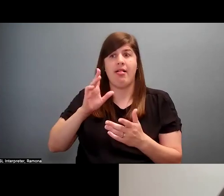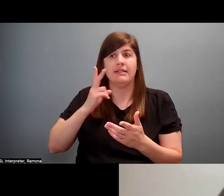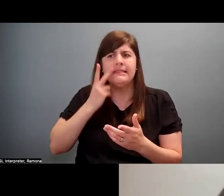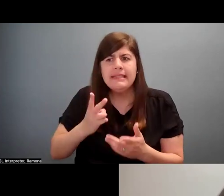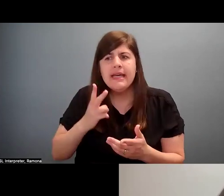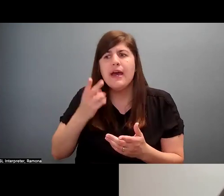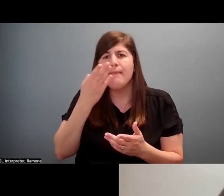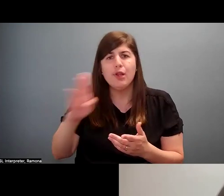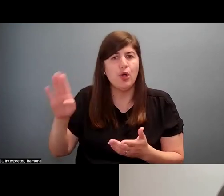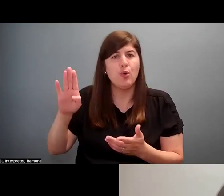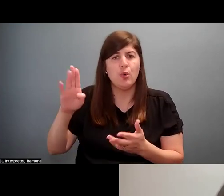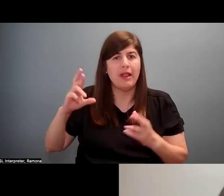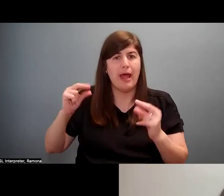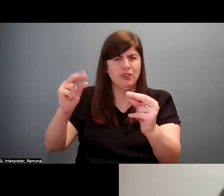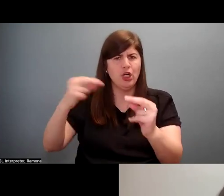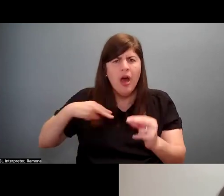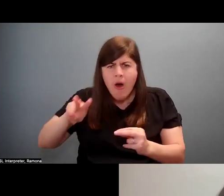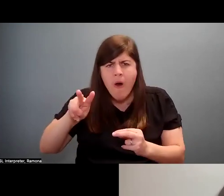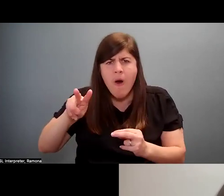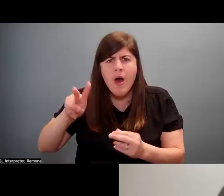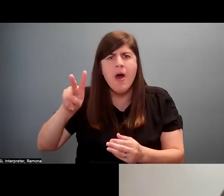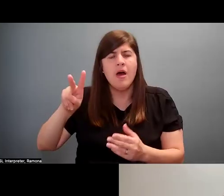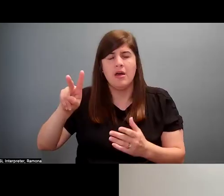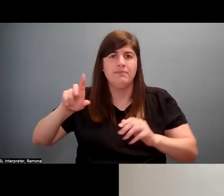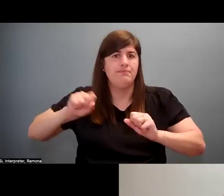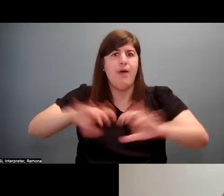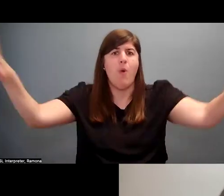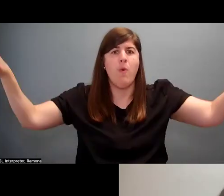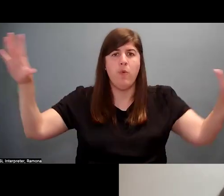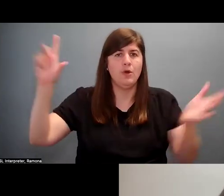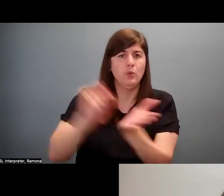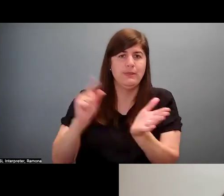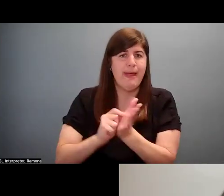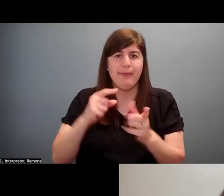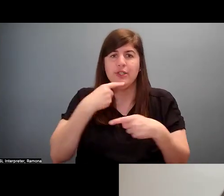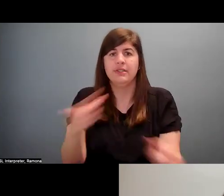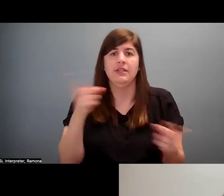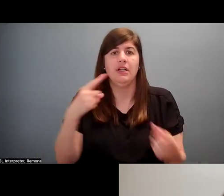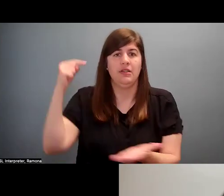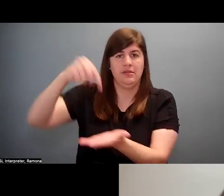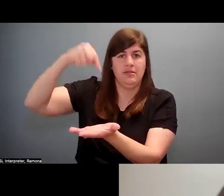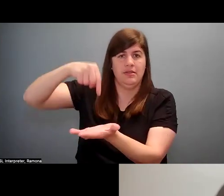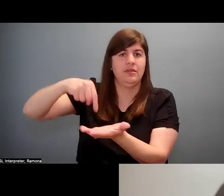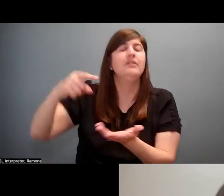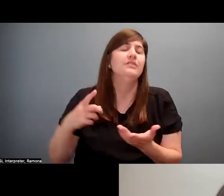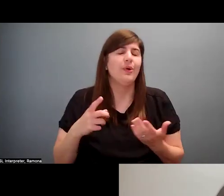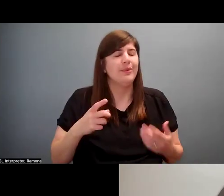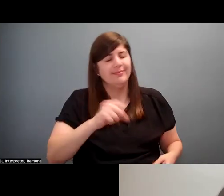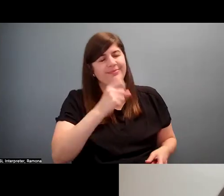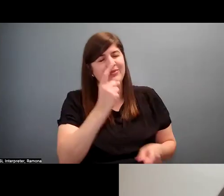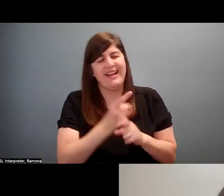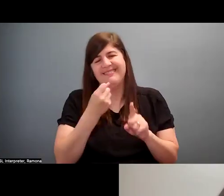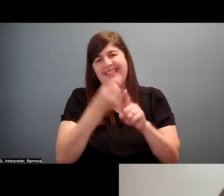the newspapers every time, but it occasionally does happen in the wild. Yes, it does happen. All about color pigmentation in